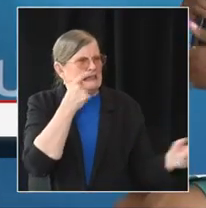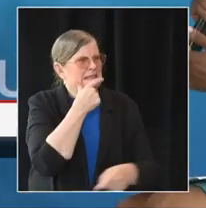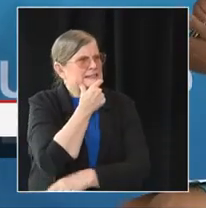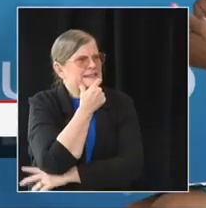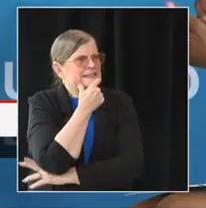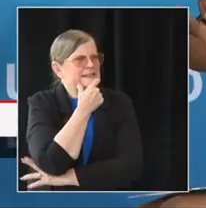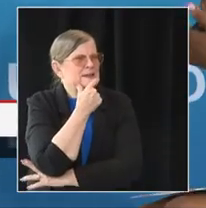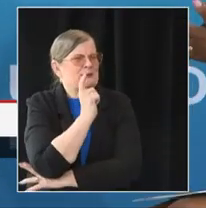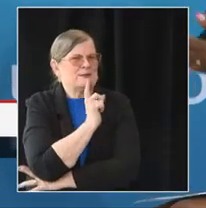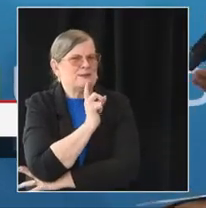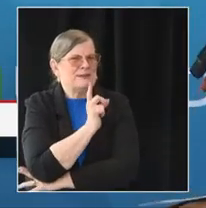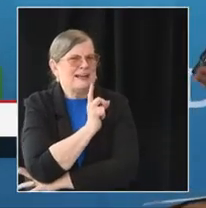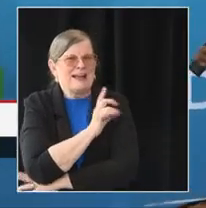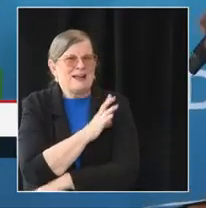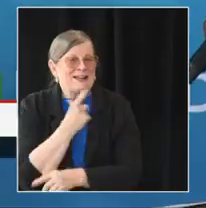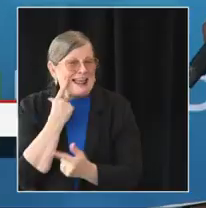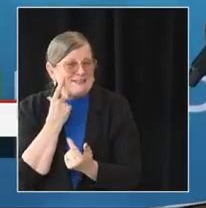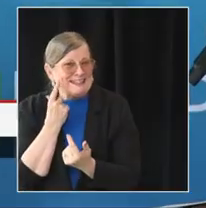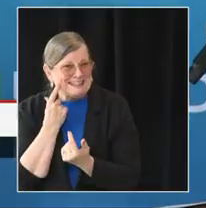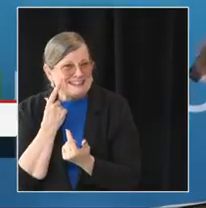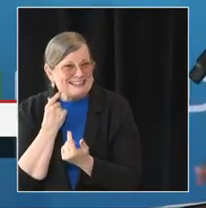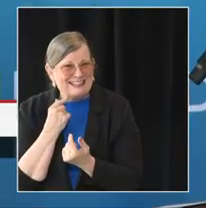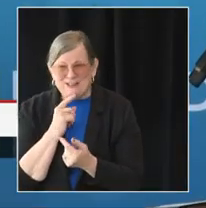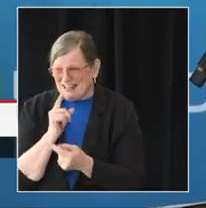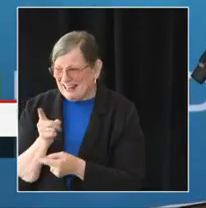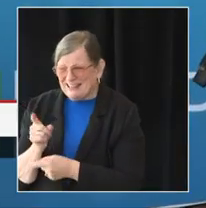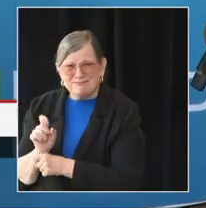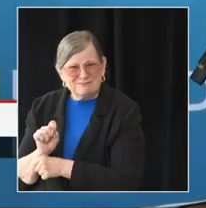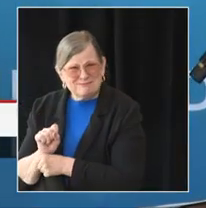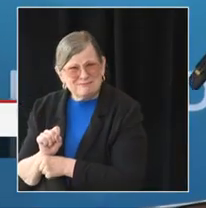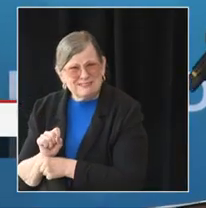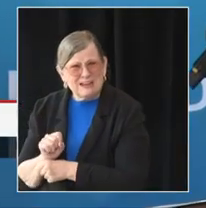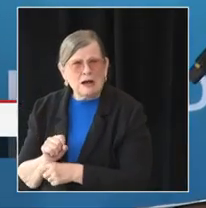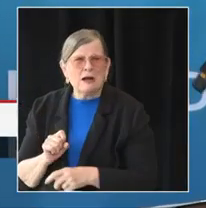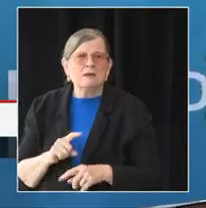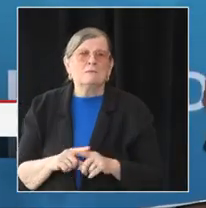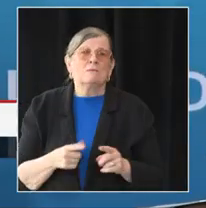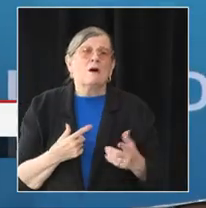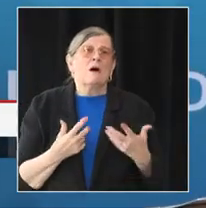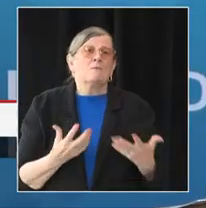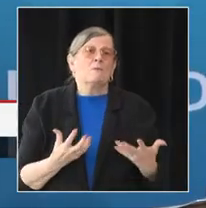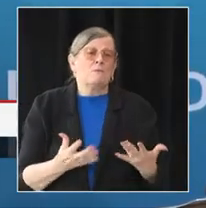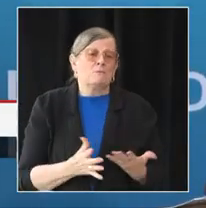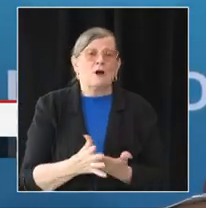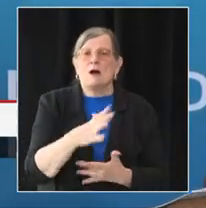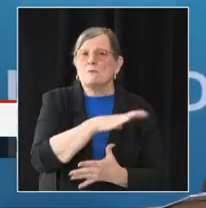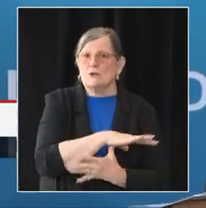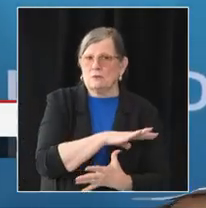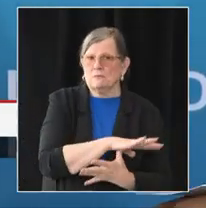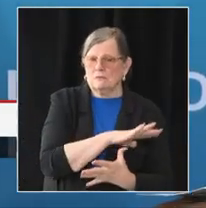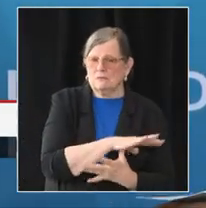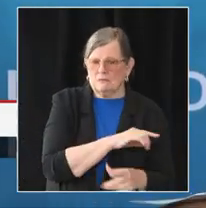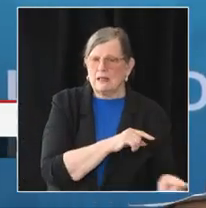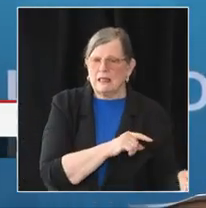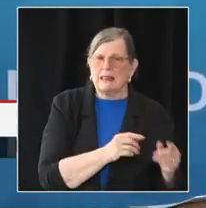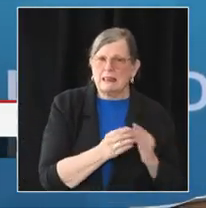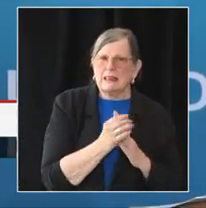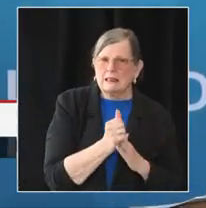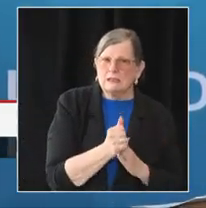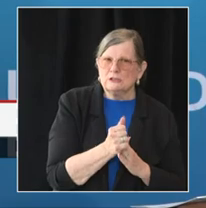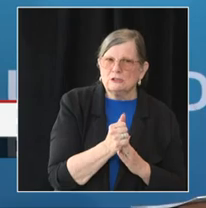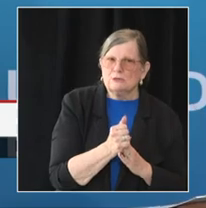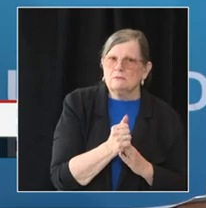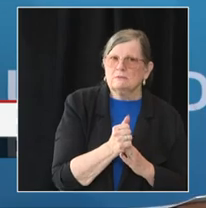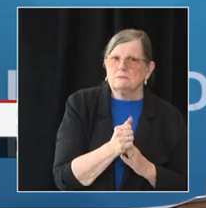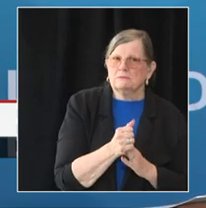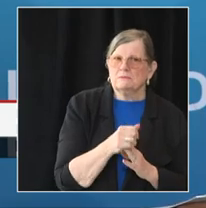It's a real thing. It's on the top of our agenda. Let me put it that. So that's the wrong word. We make it a